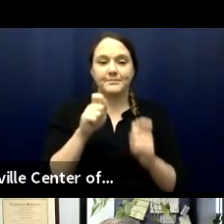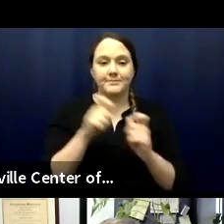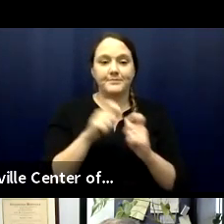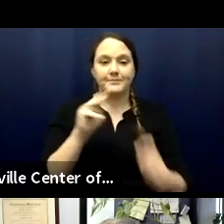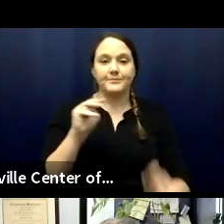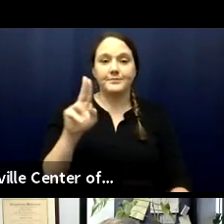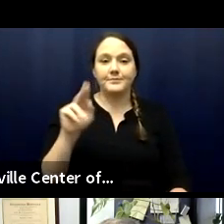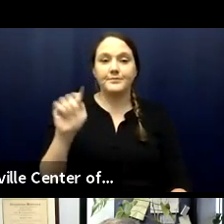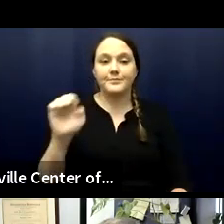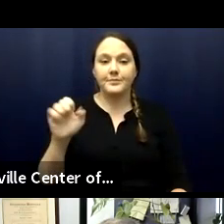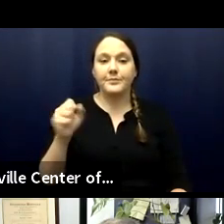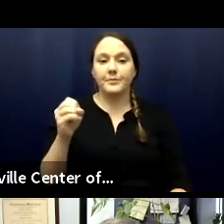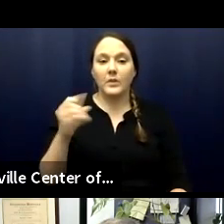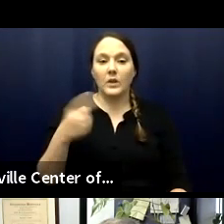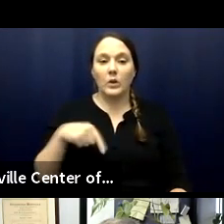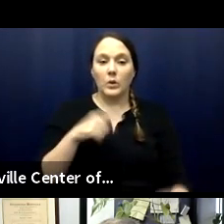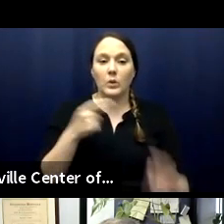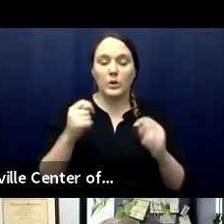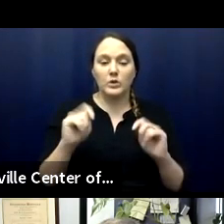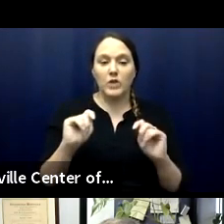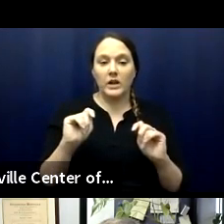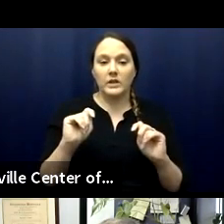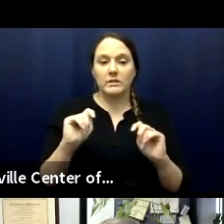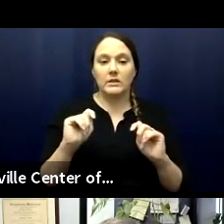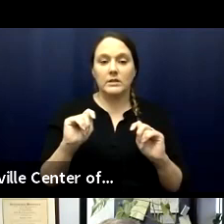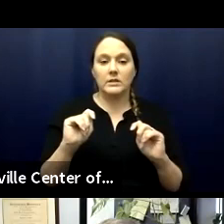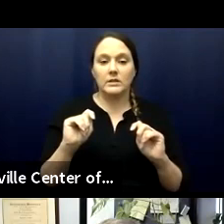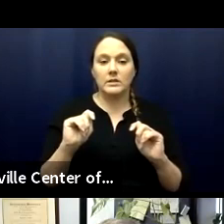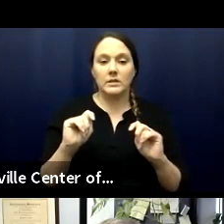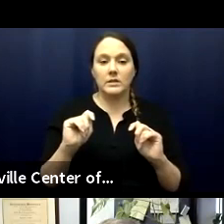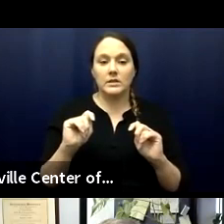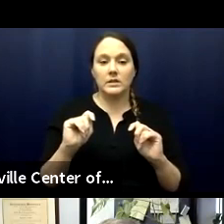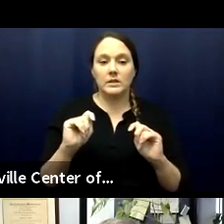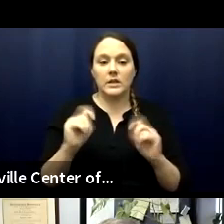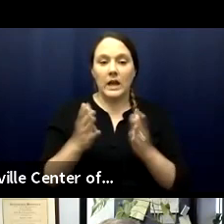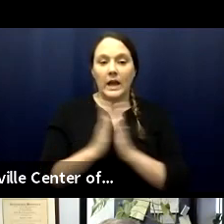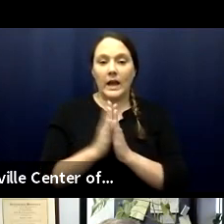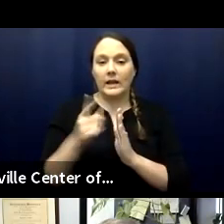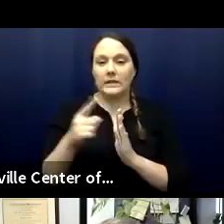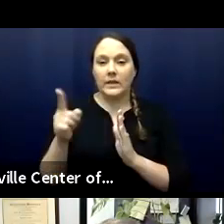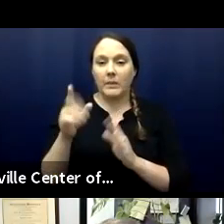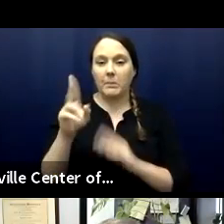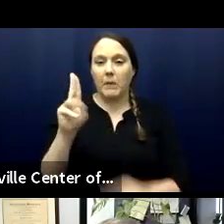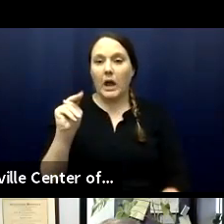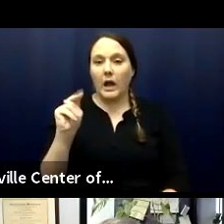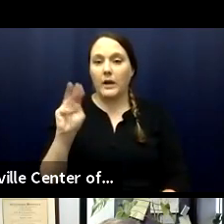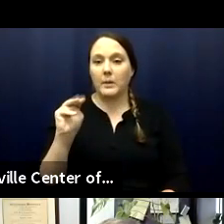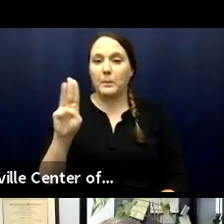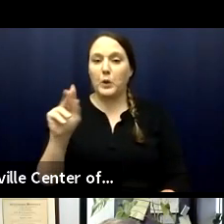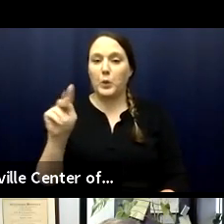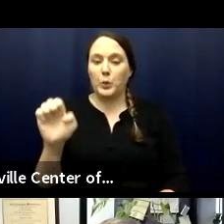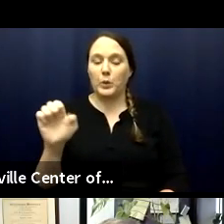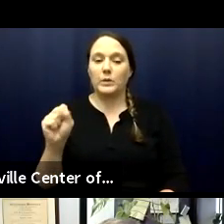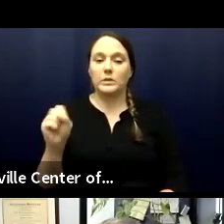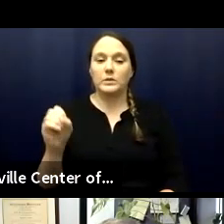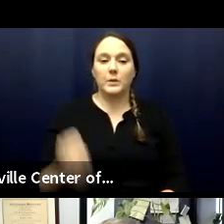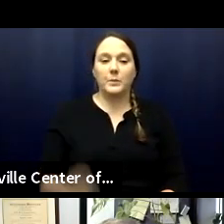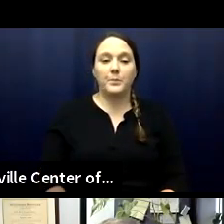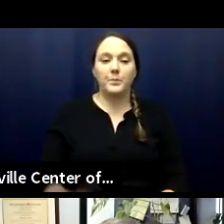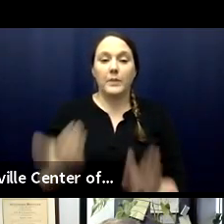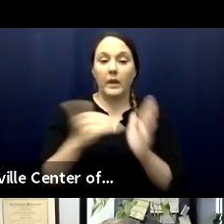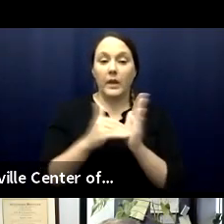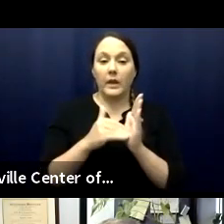muted, so we're trying to ask them to unmute. So again,